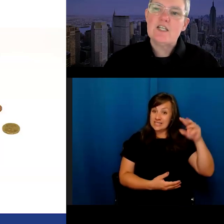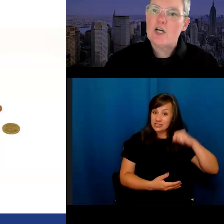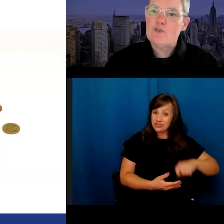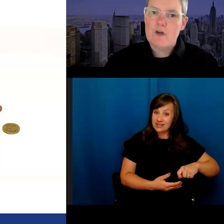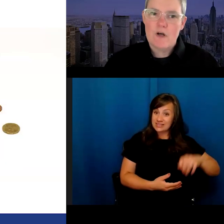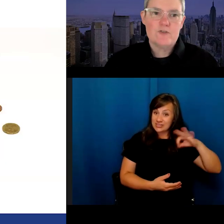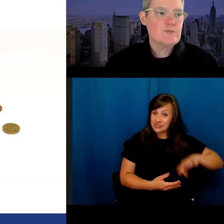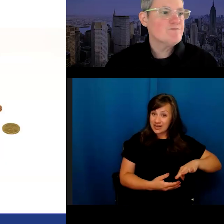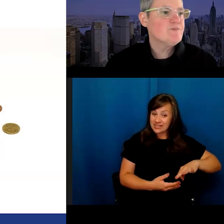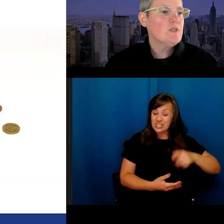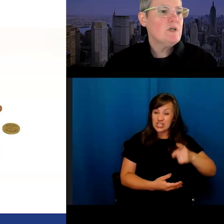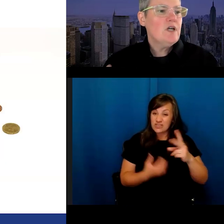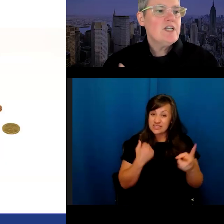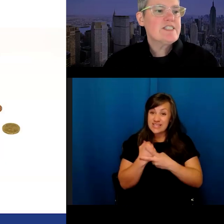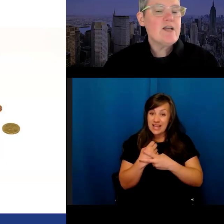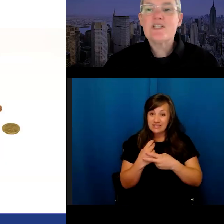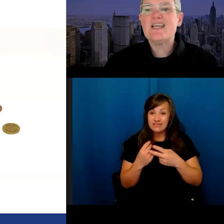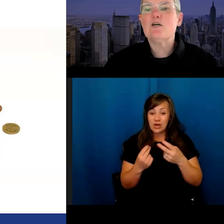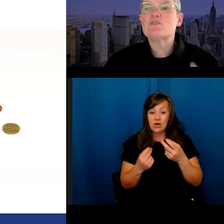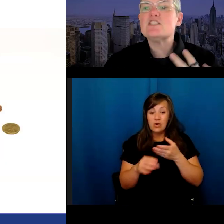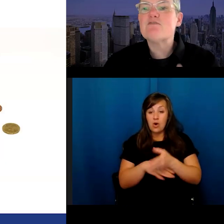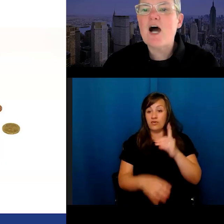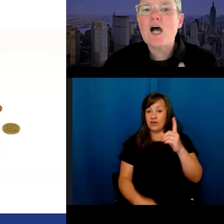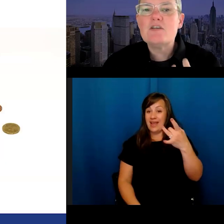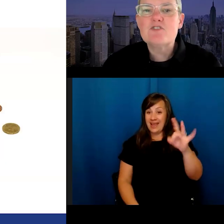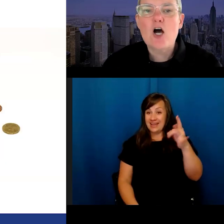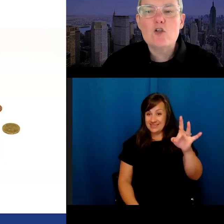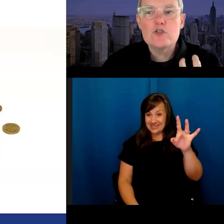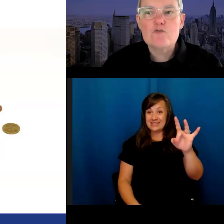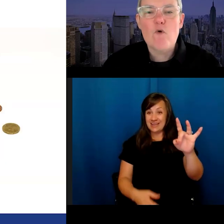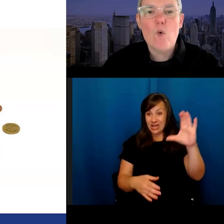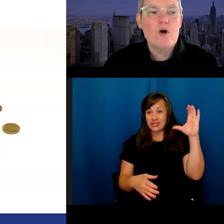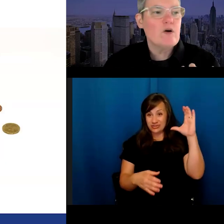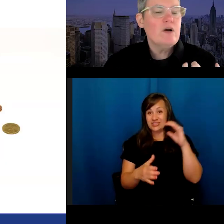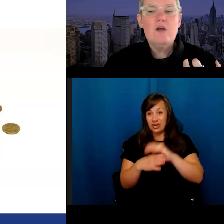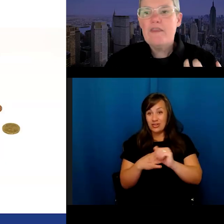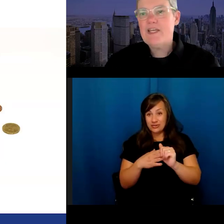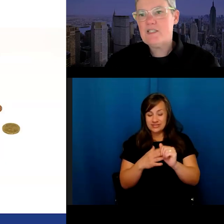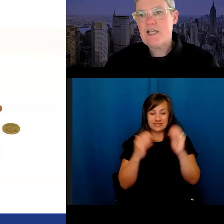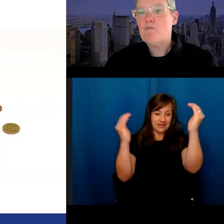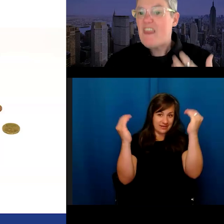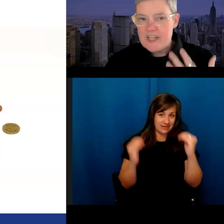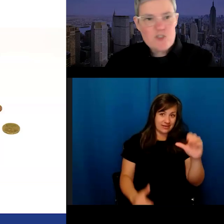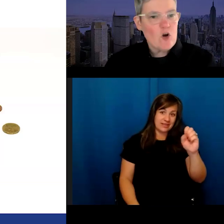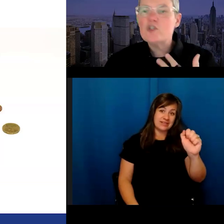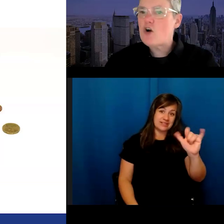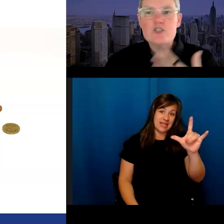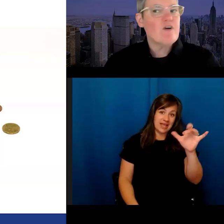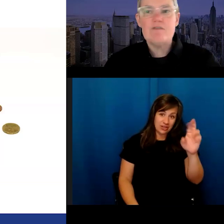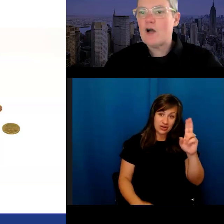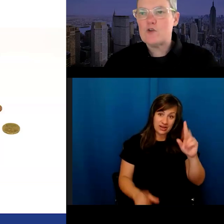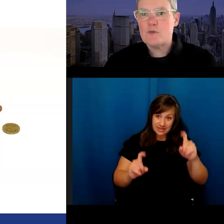over $1,800. Sailor exams, it's $5 for the exam. They